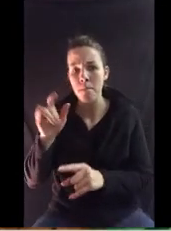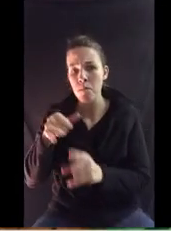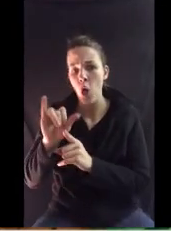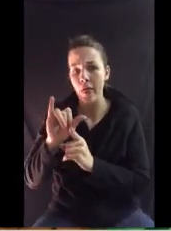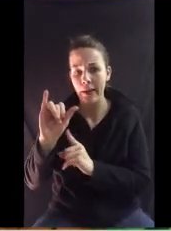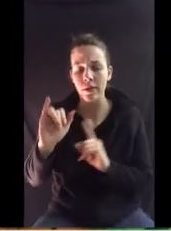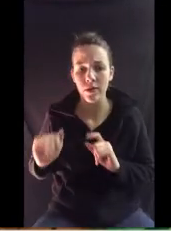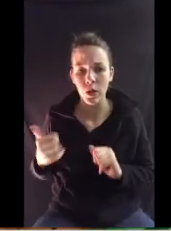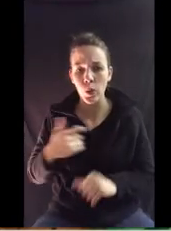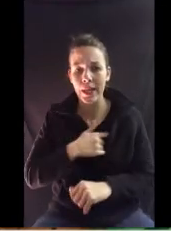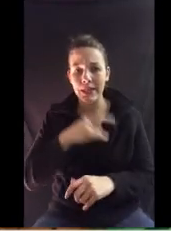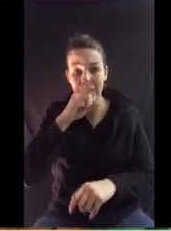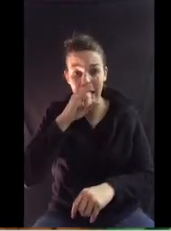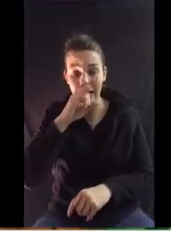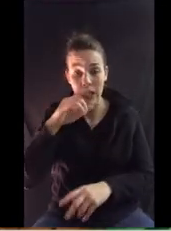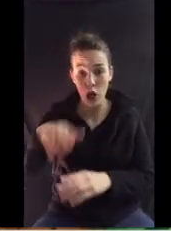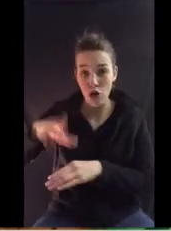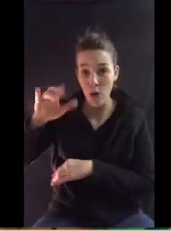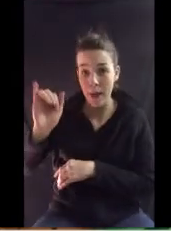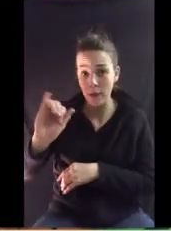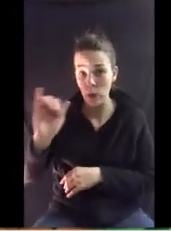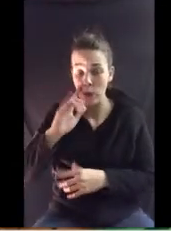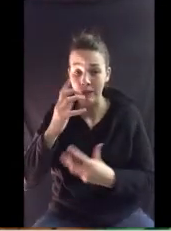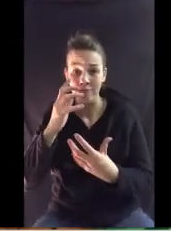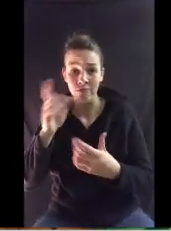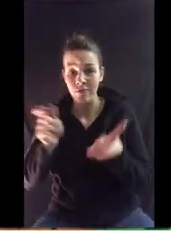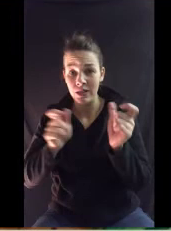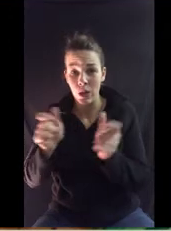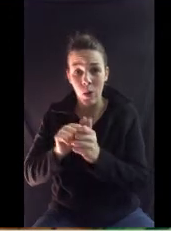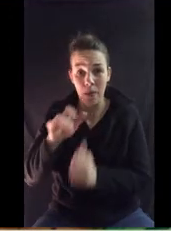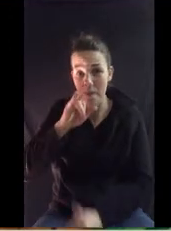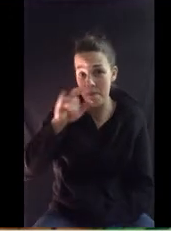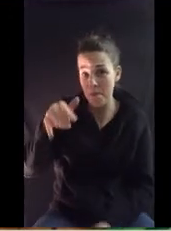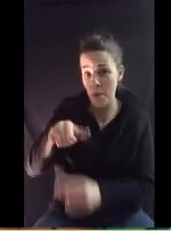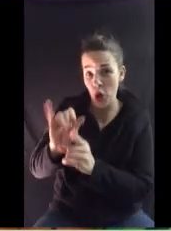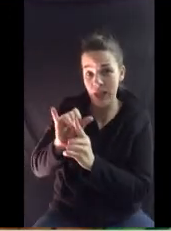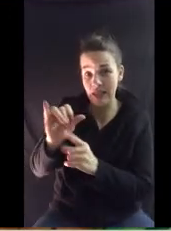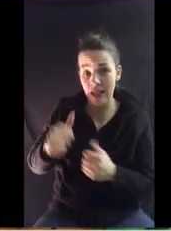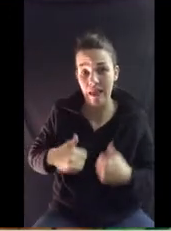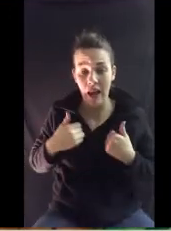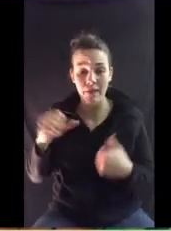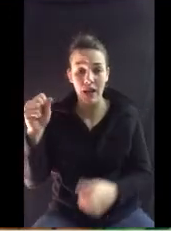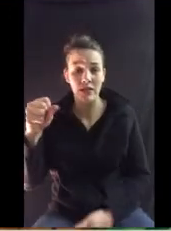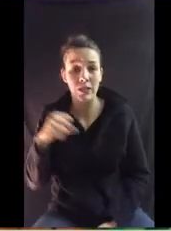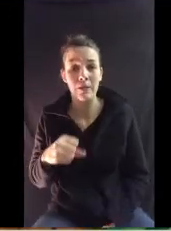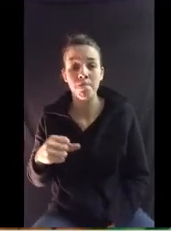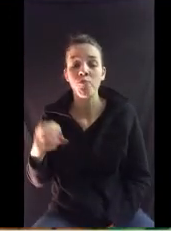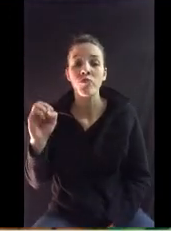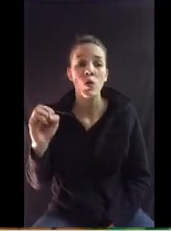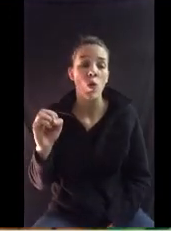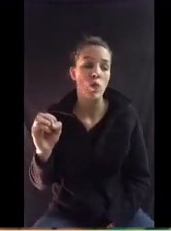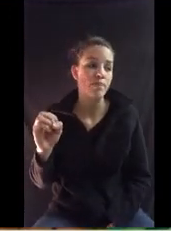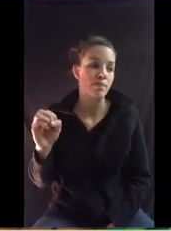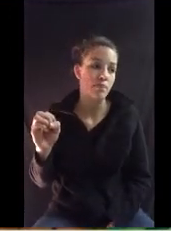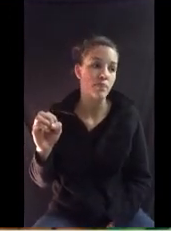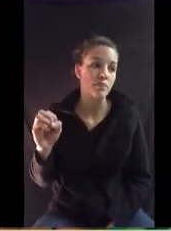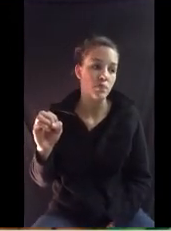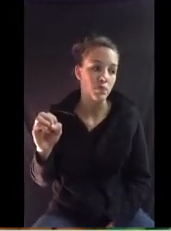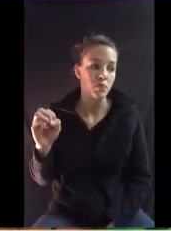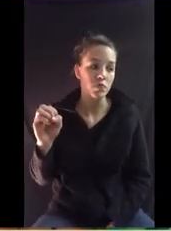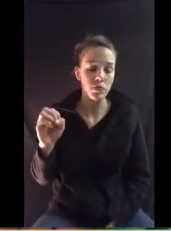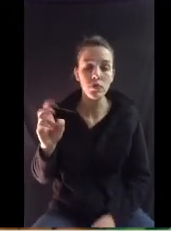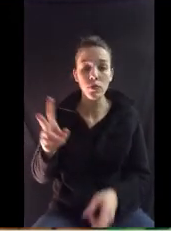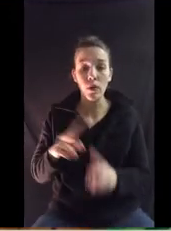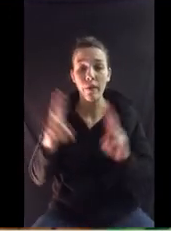bully, right? And we do, as kids and even as grownups, deal with bullies sometimes in our lives. And